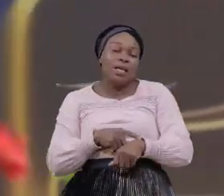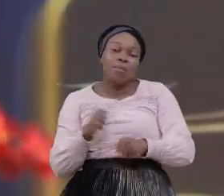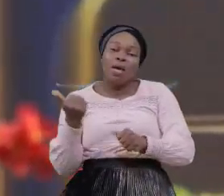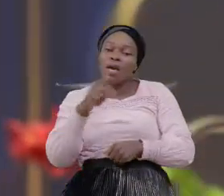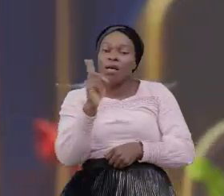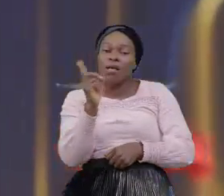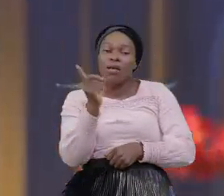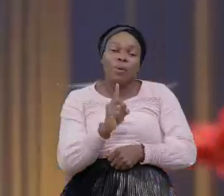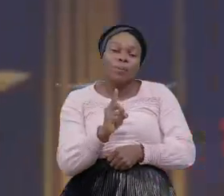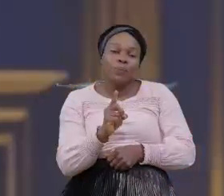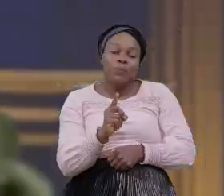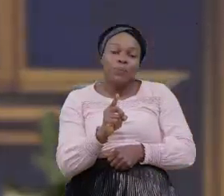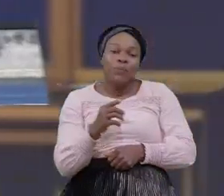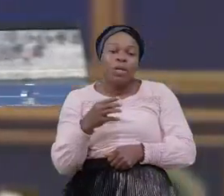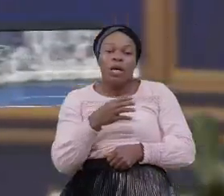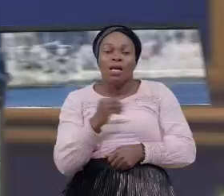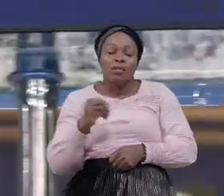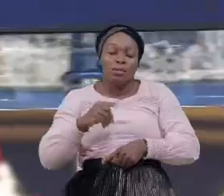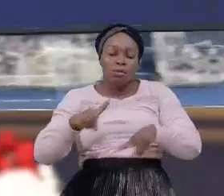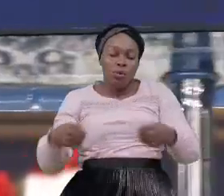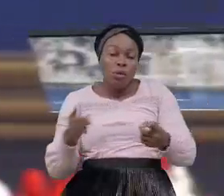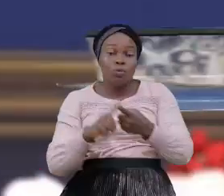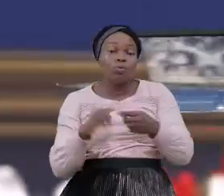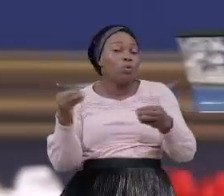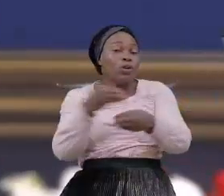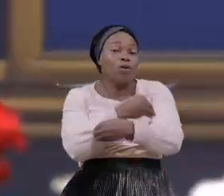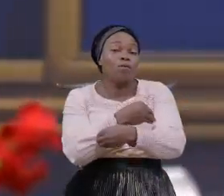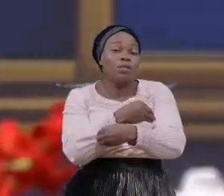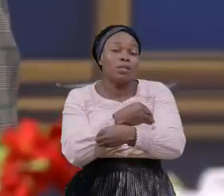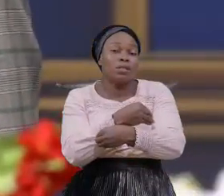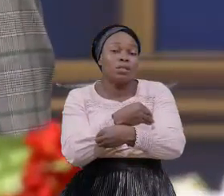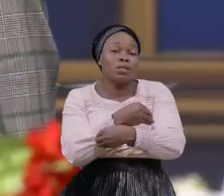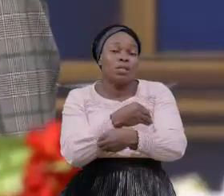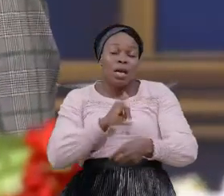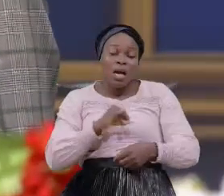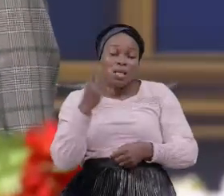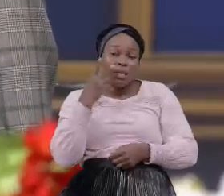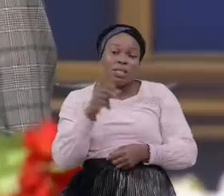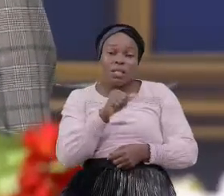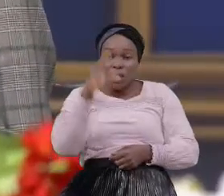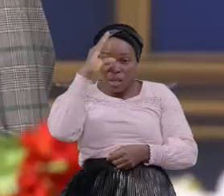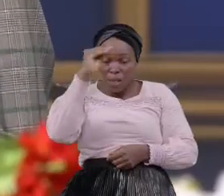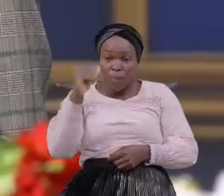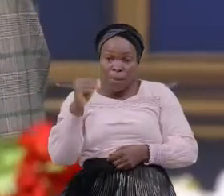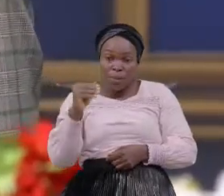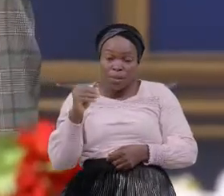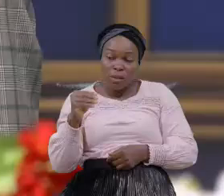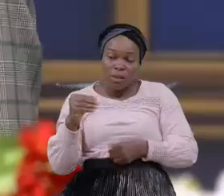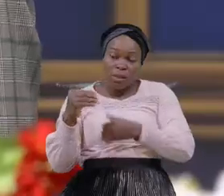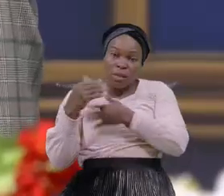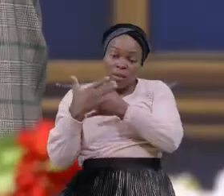going to the place of work, and I see a man bleeding and dying on the side of the